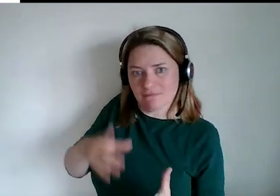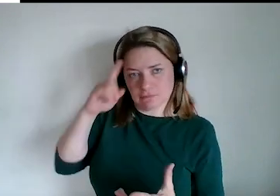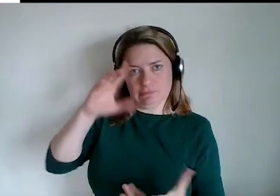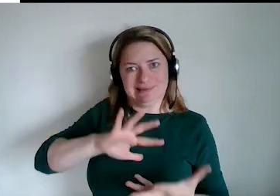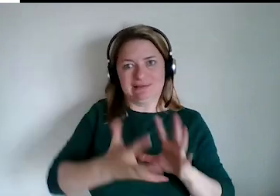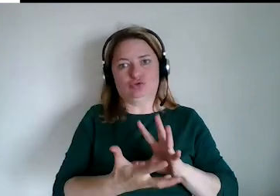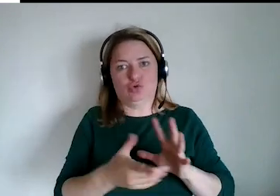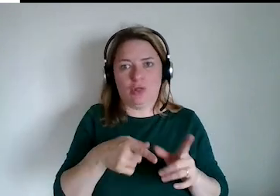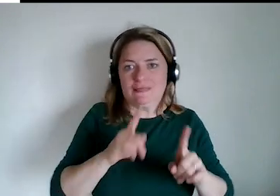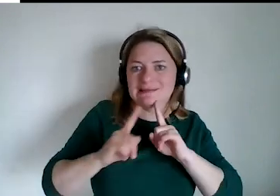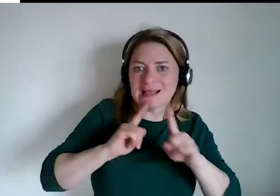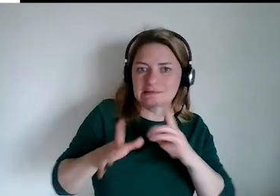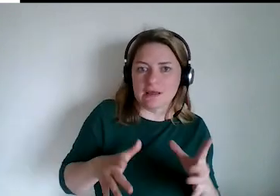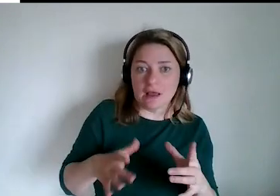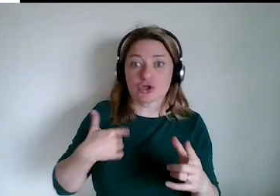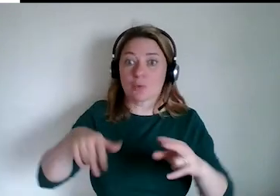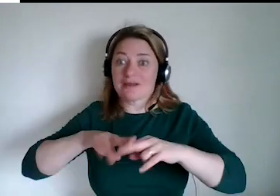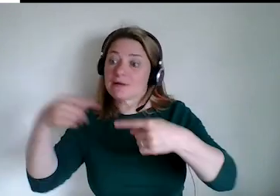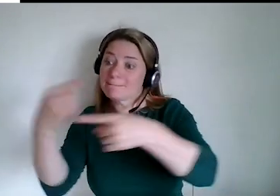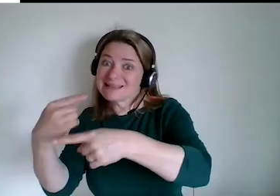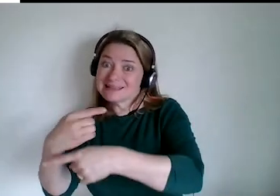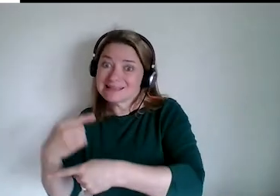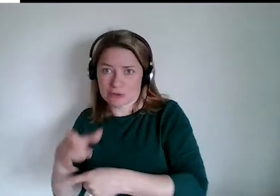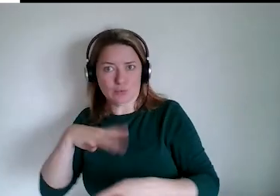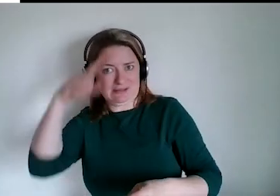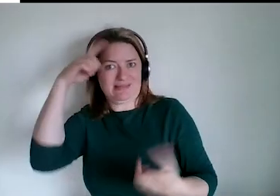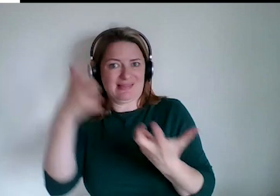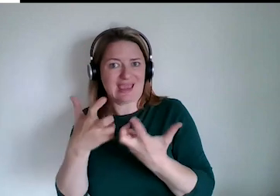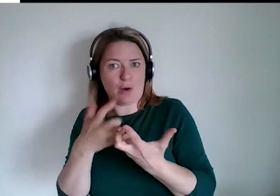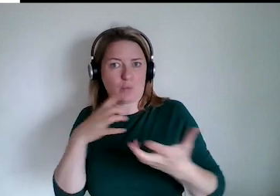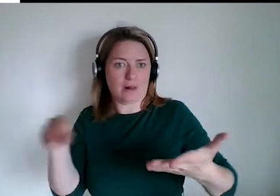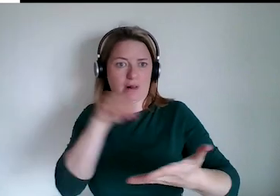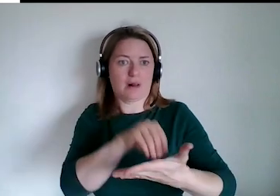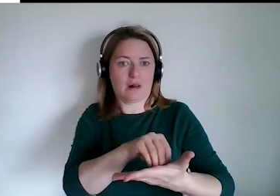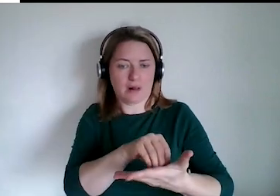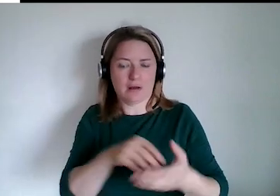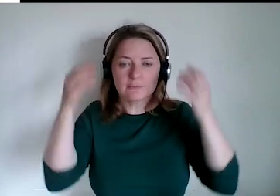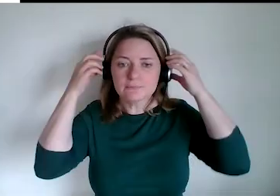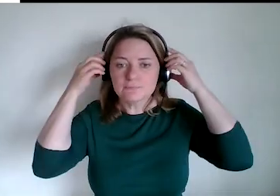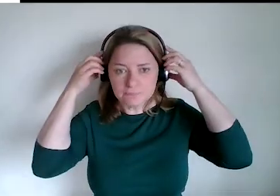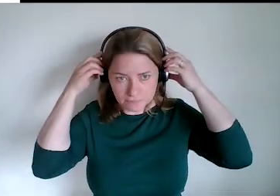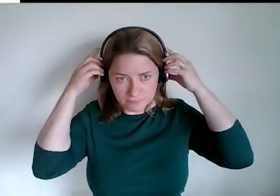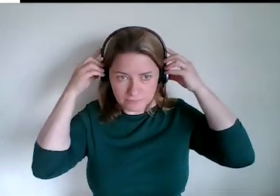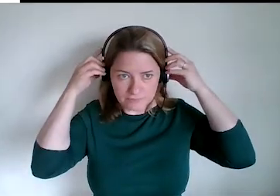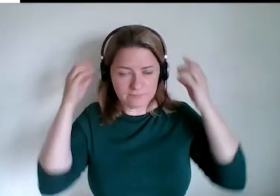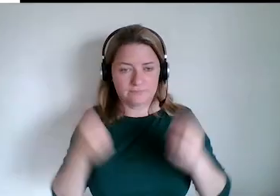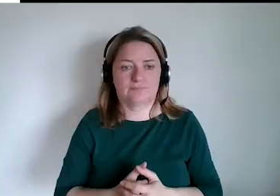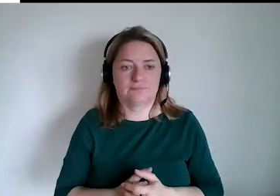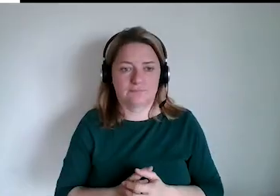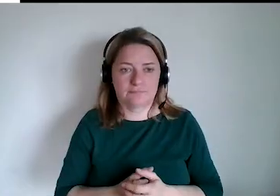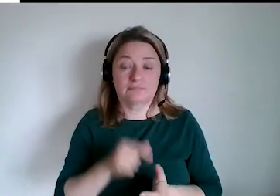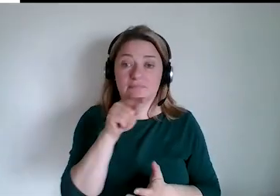the data, the missing values, particularly for outcomes. You might start off, we started off doing some univariable